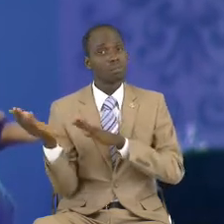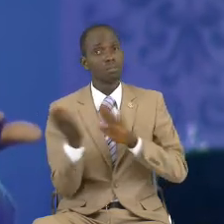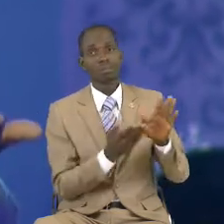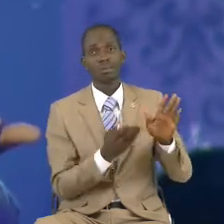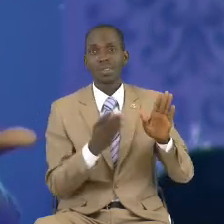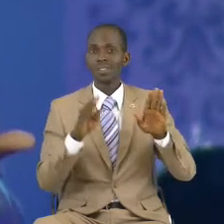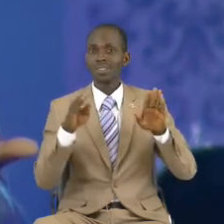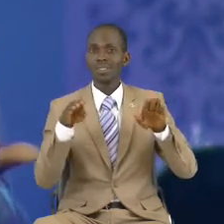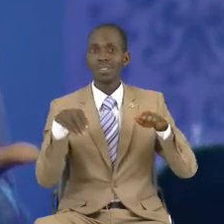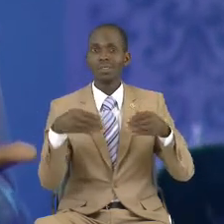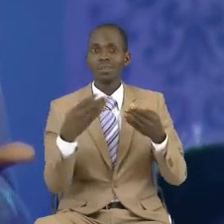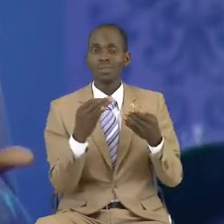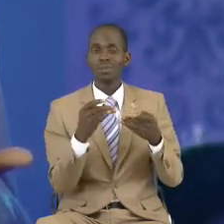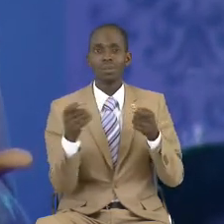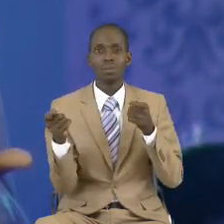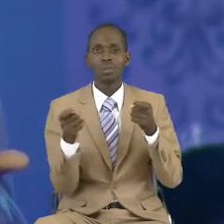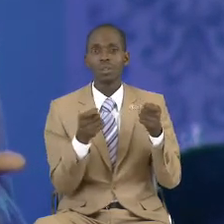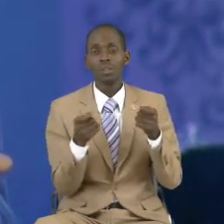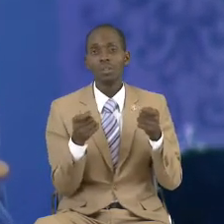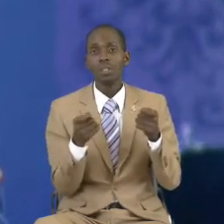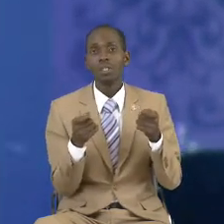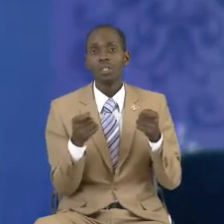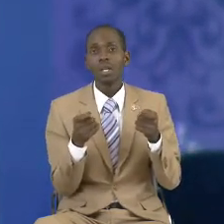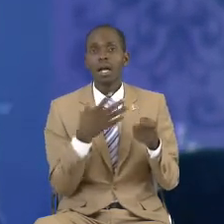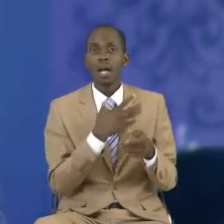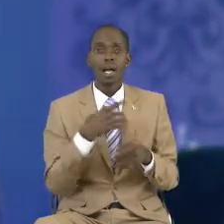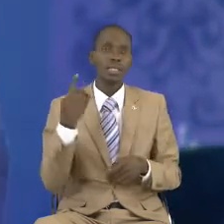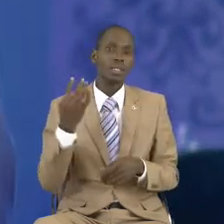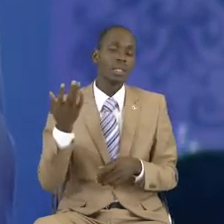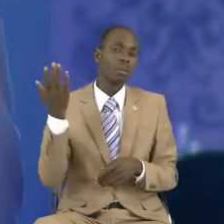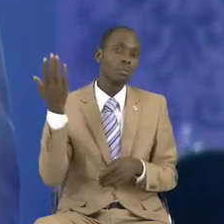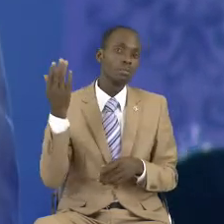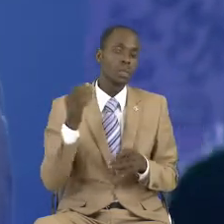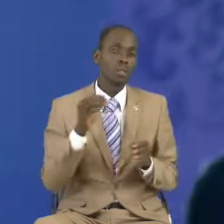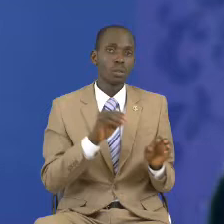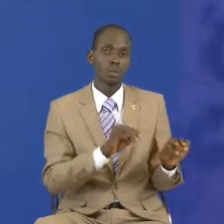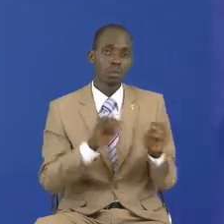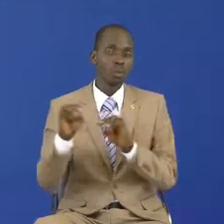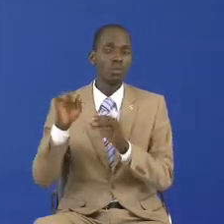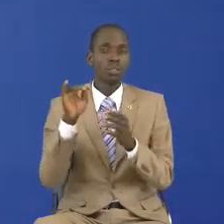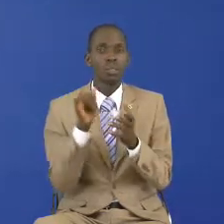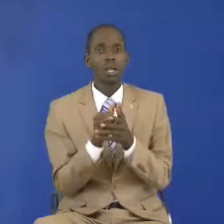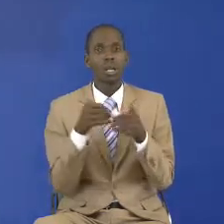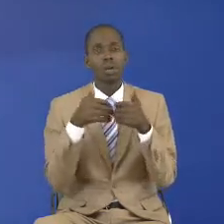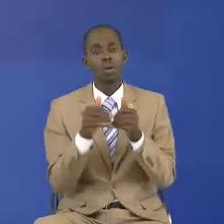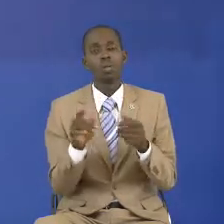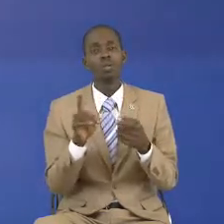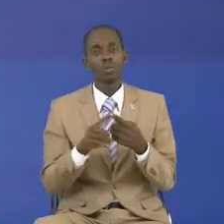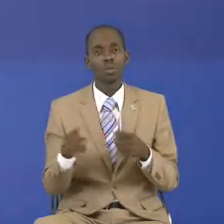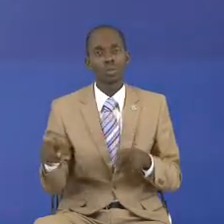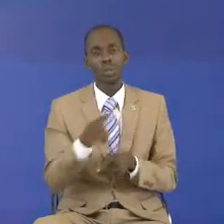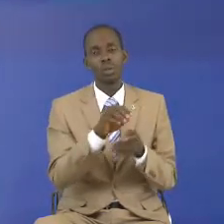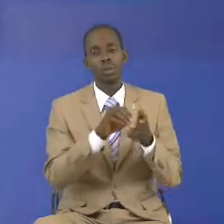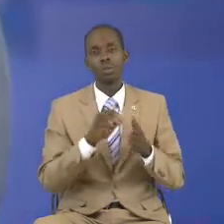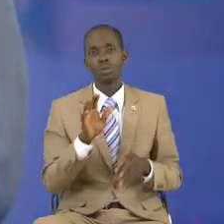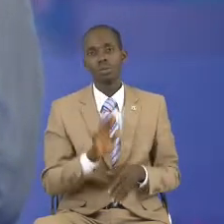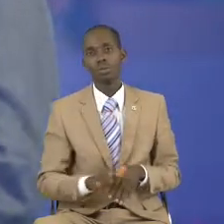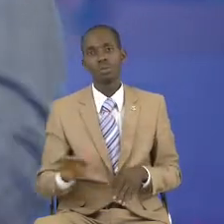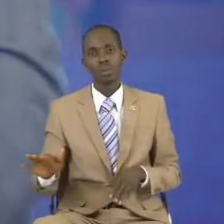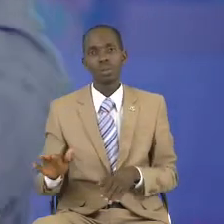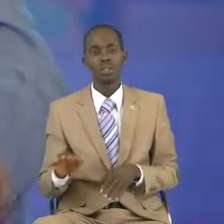then they pass that loss to their own children genesis